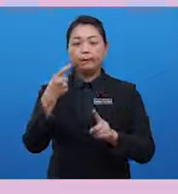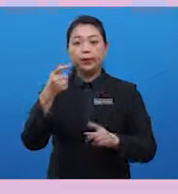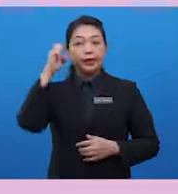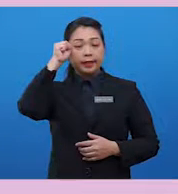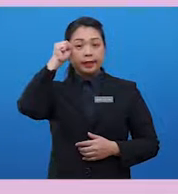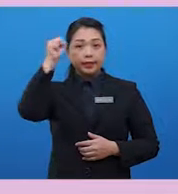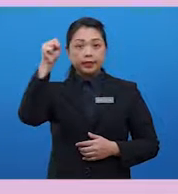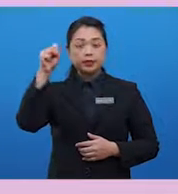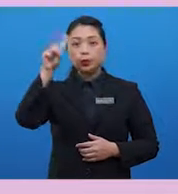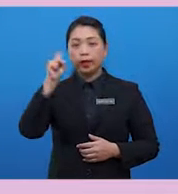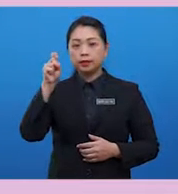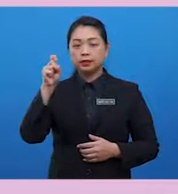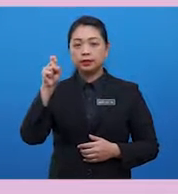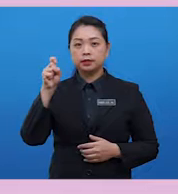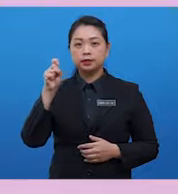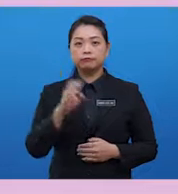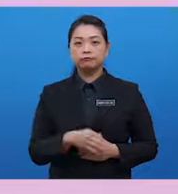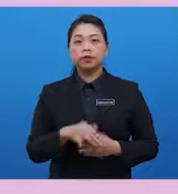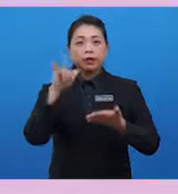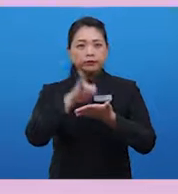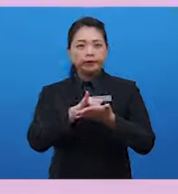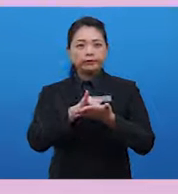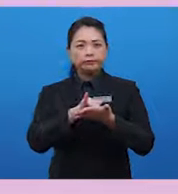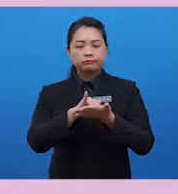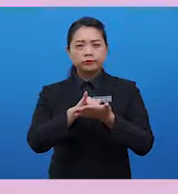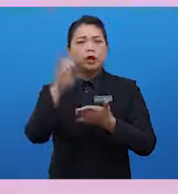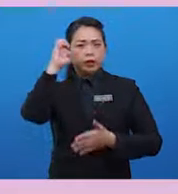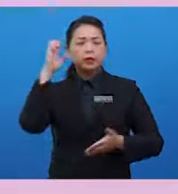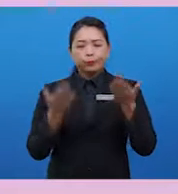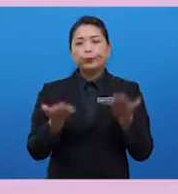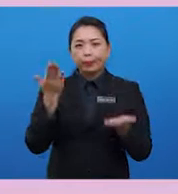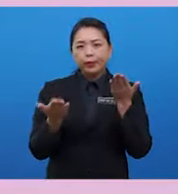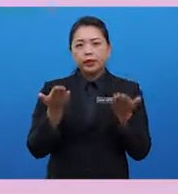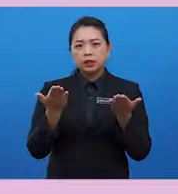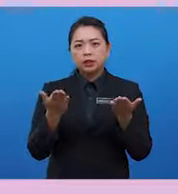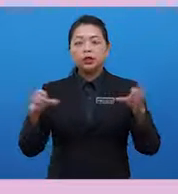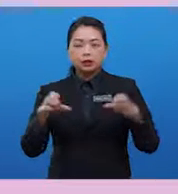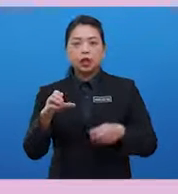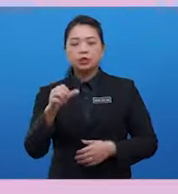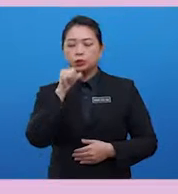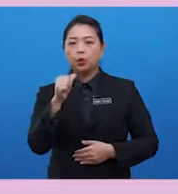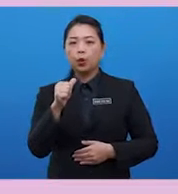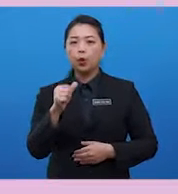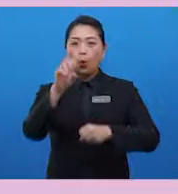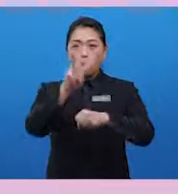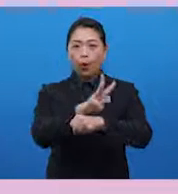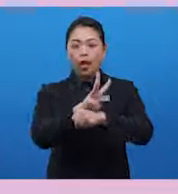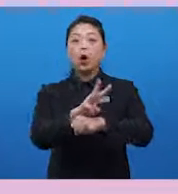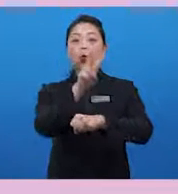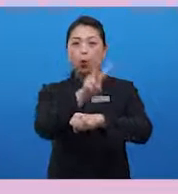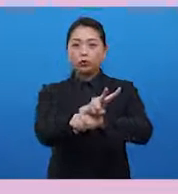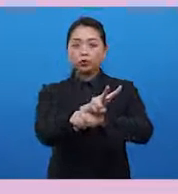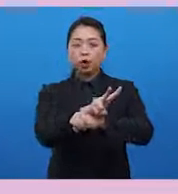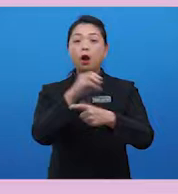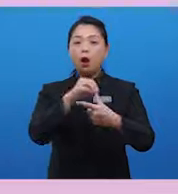and the situation he's in that he probably does not wear a watch or he does not